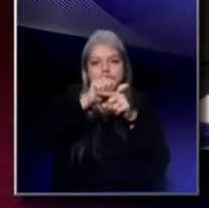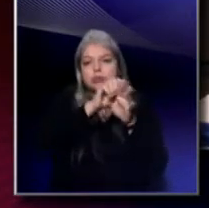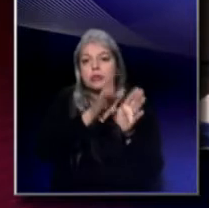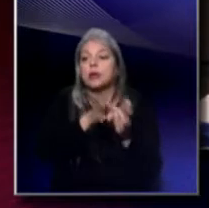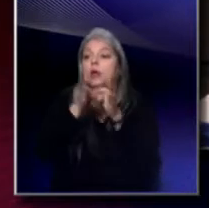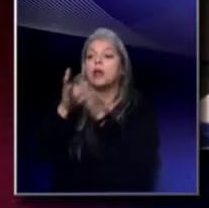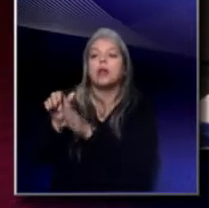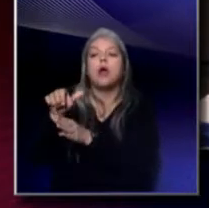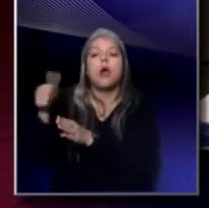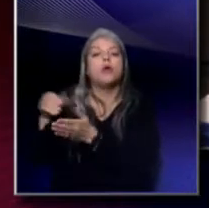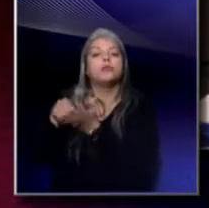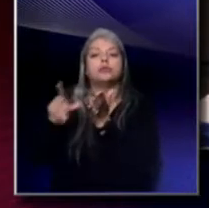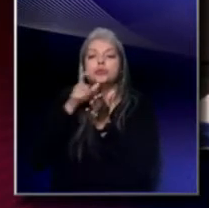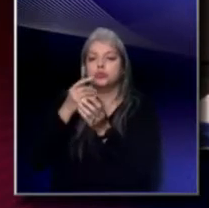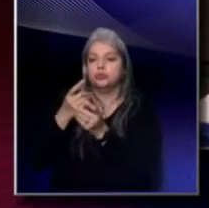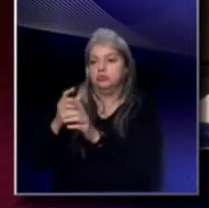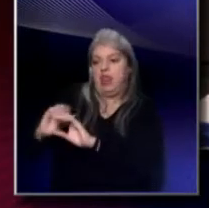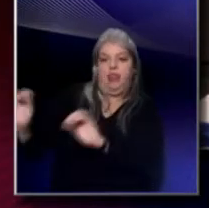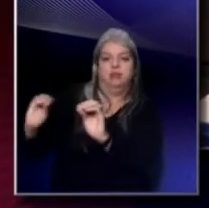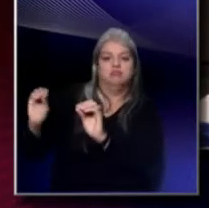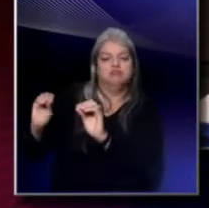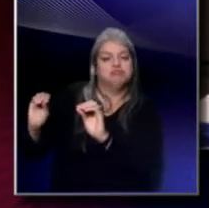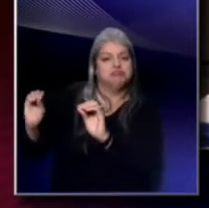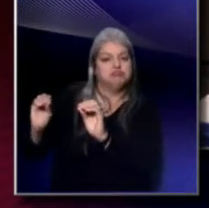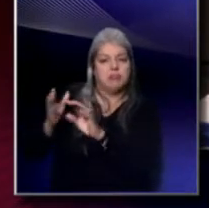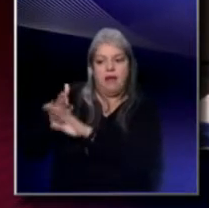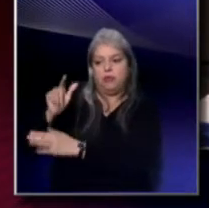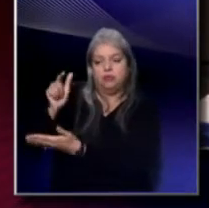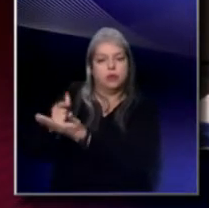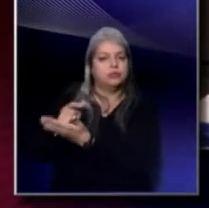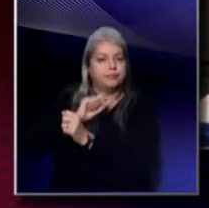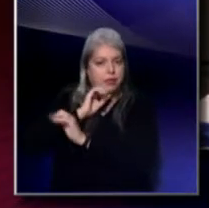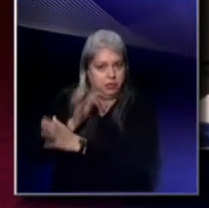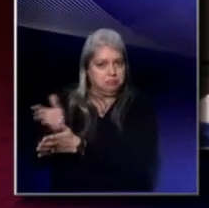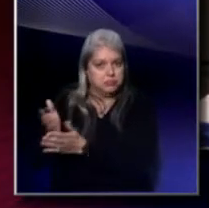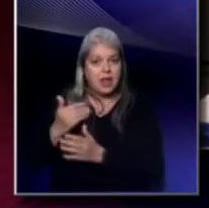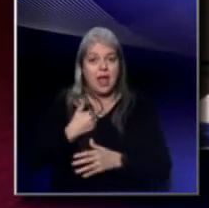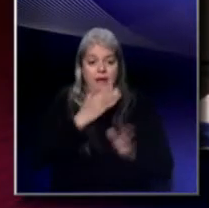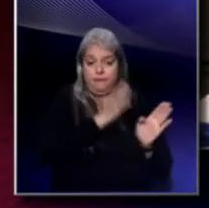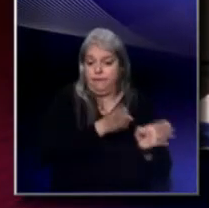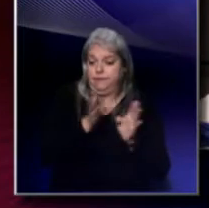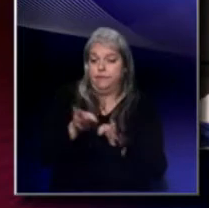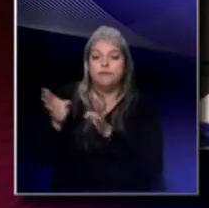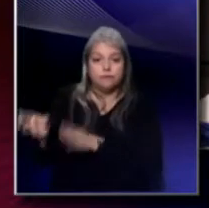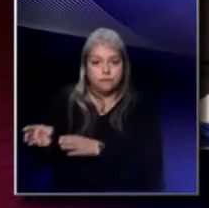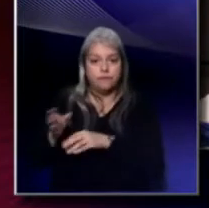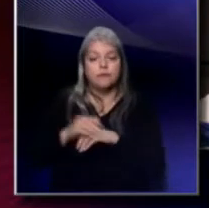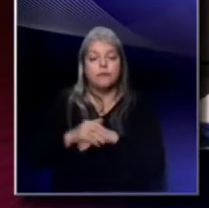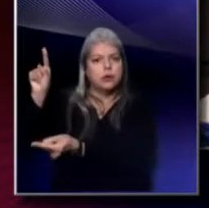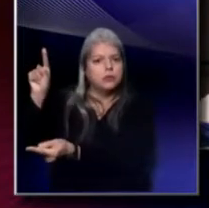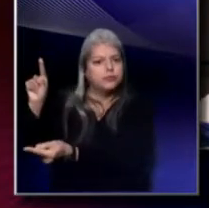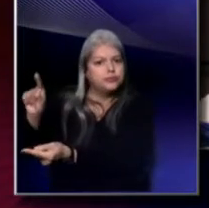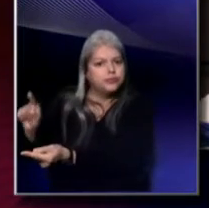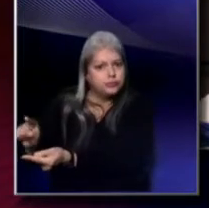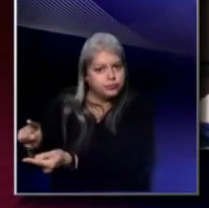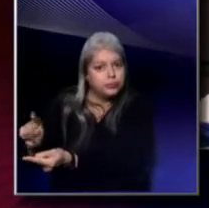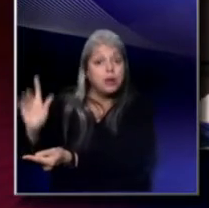students who are doing nothing. And when you look at the percentage of those students who are doing